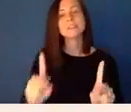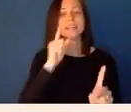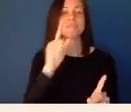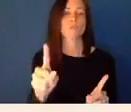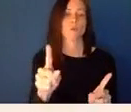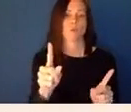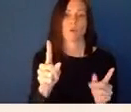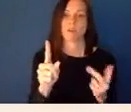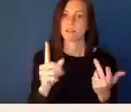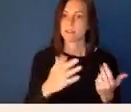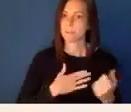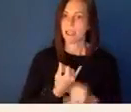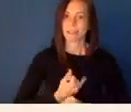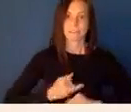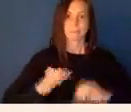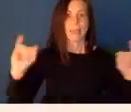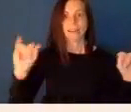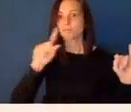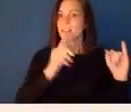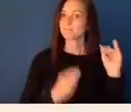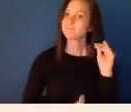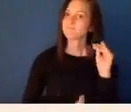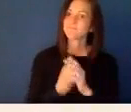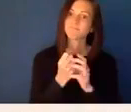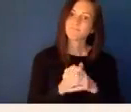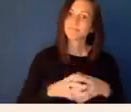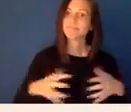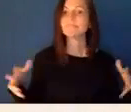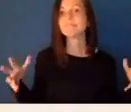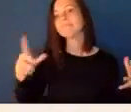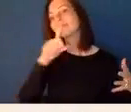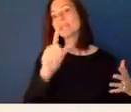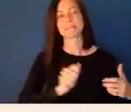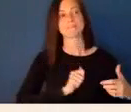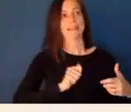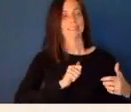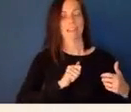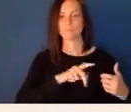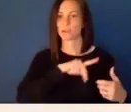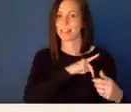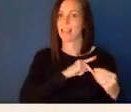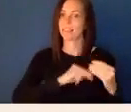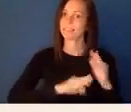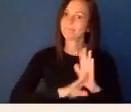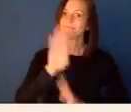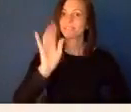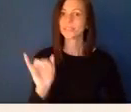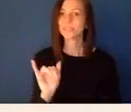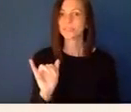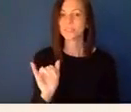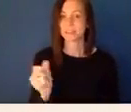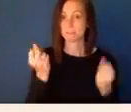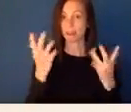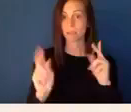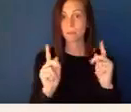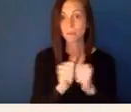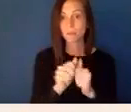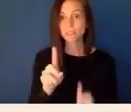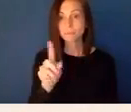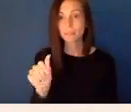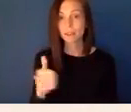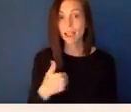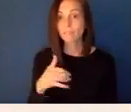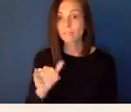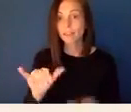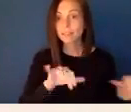on my independence and really grow as a person. And so while I was there, I realized that not a lot of people with disabilities have the same